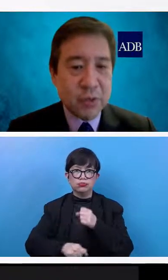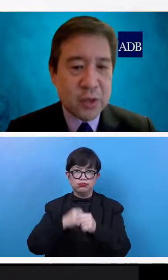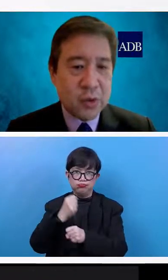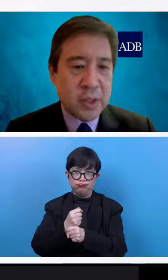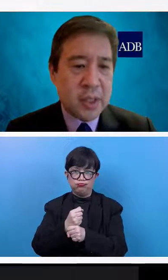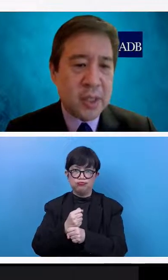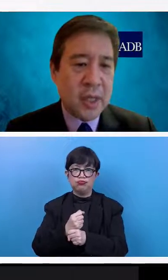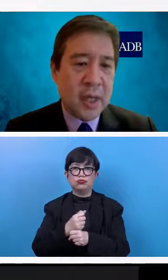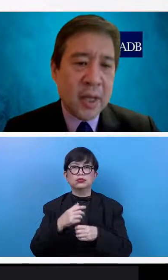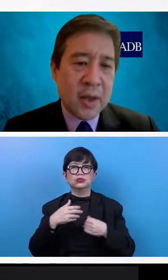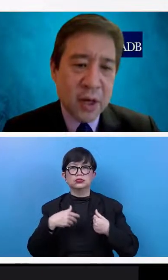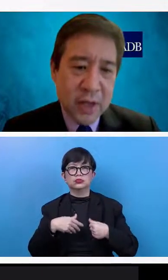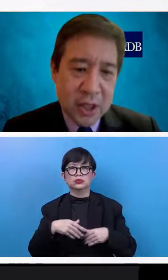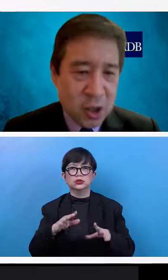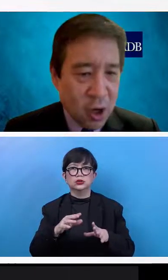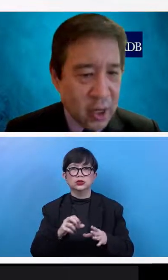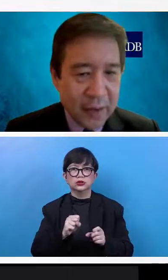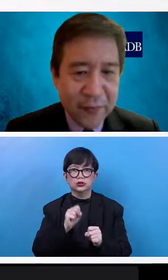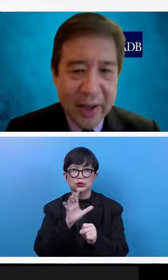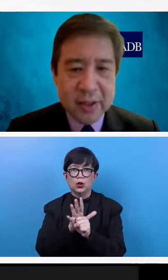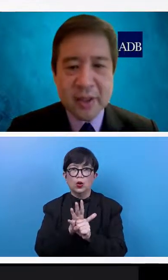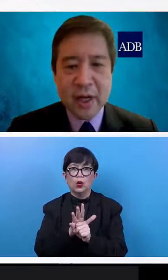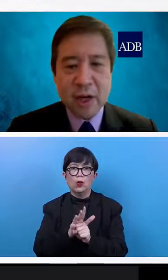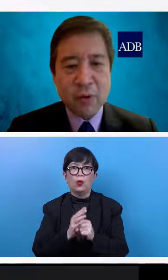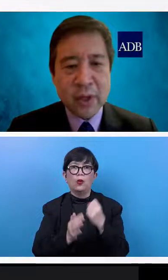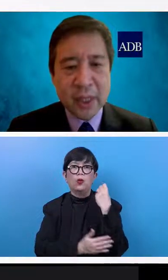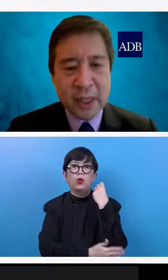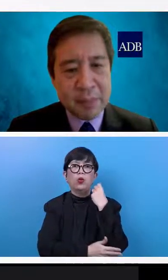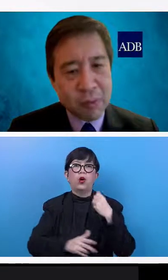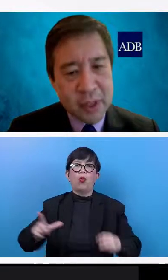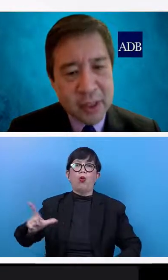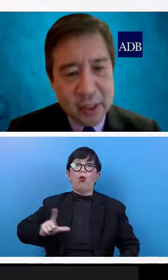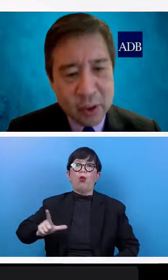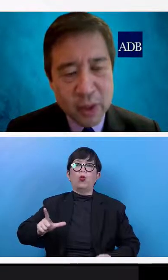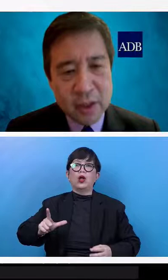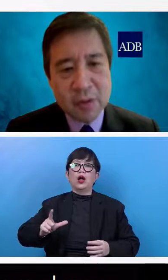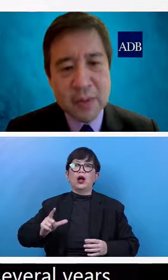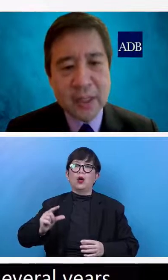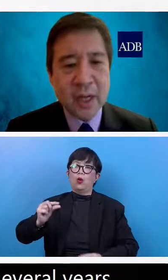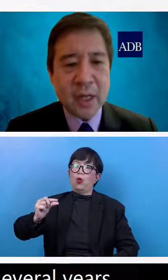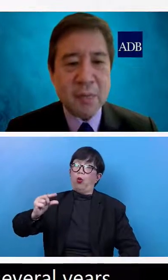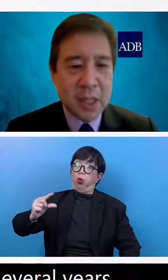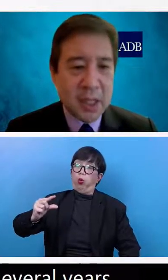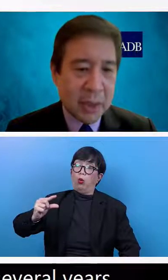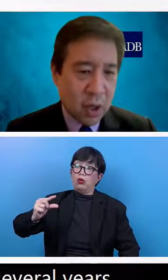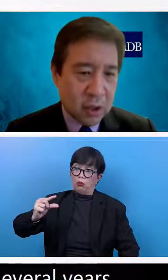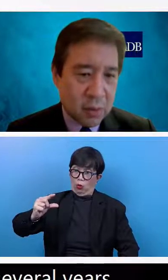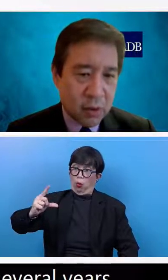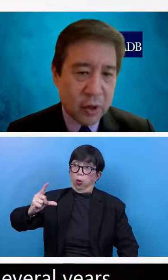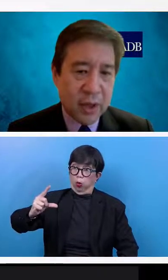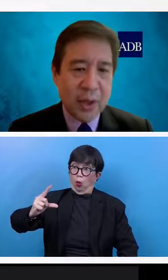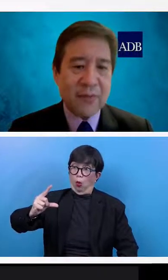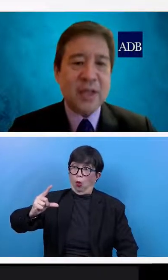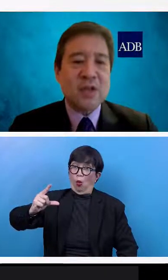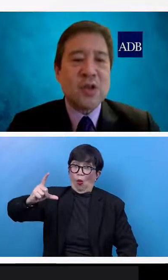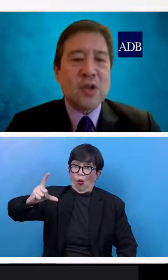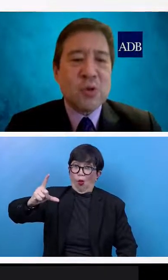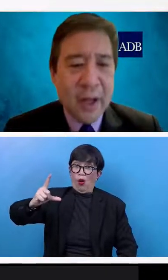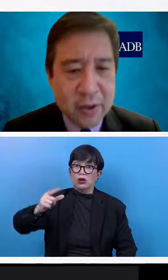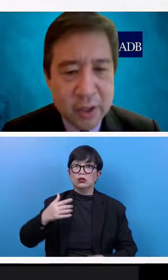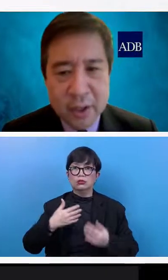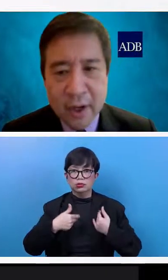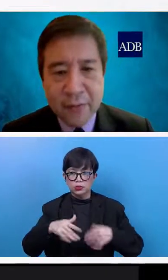fiscal resources. There are these scarring effects that are really important to deal with to maintain medium and long-term growth. And we have these